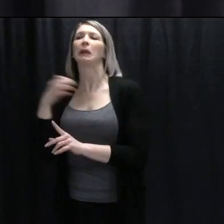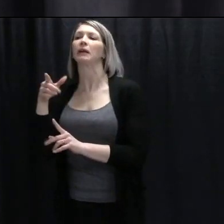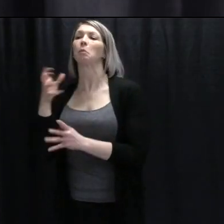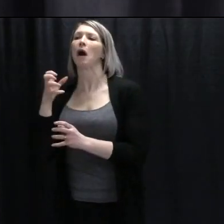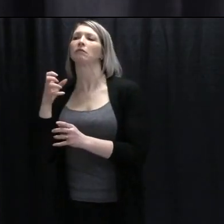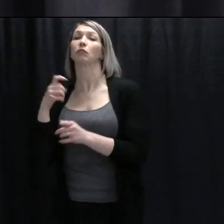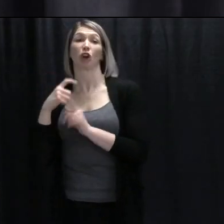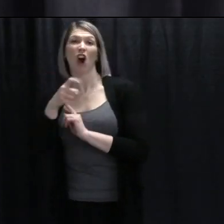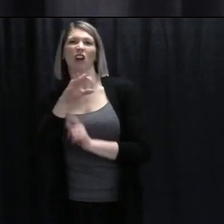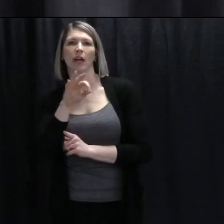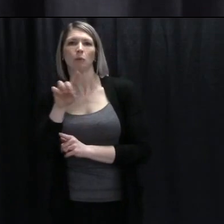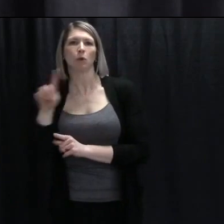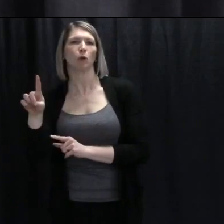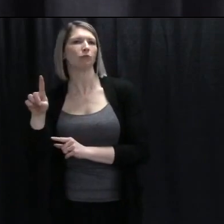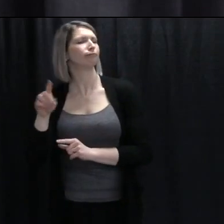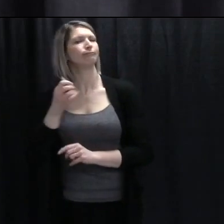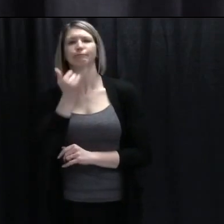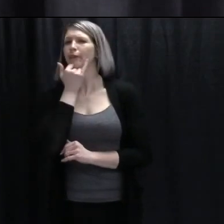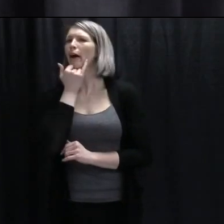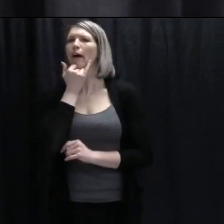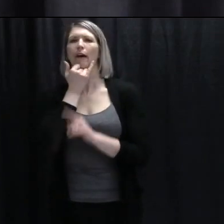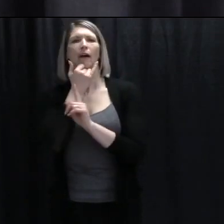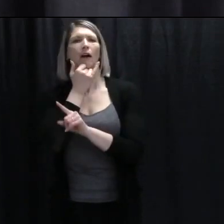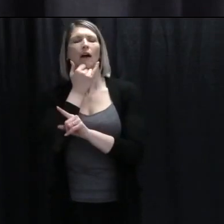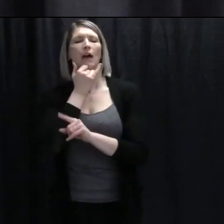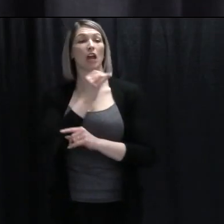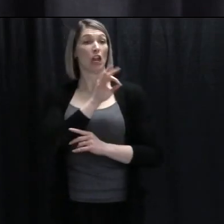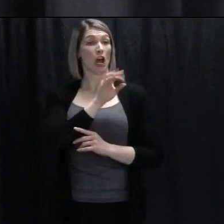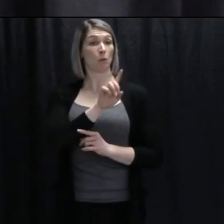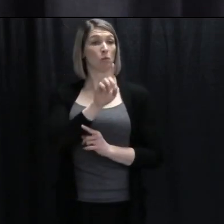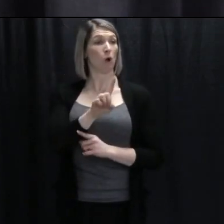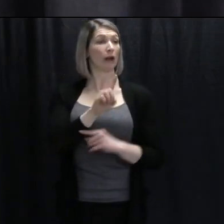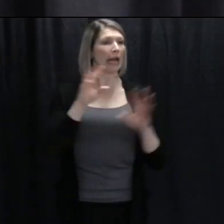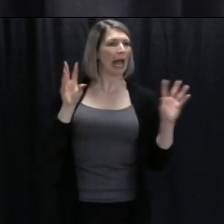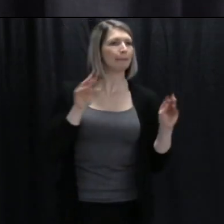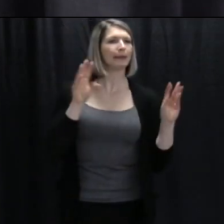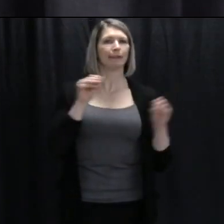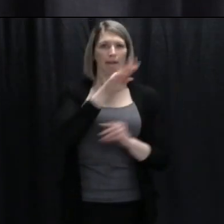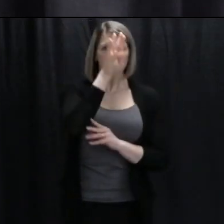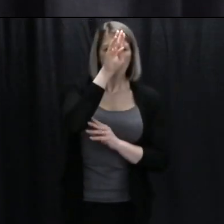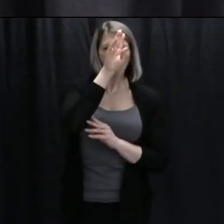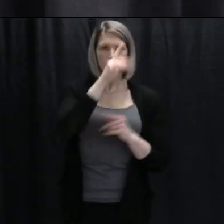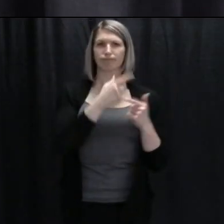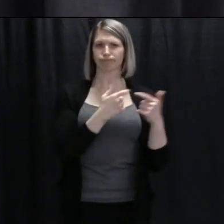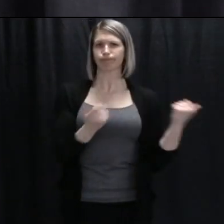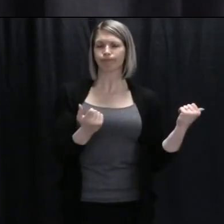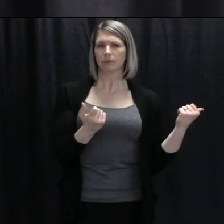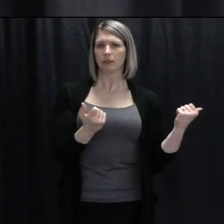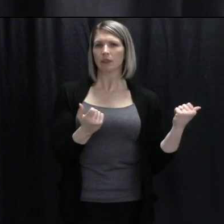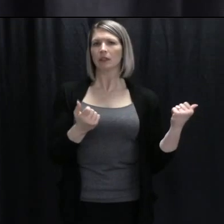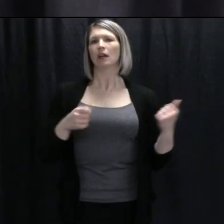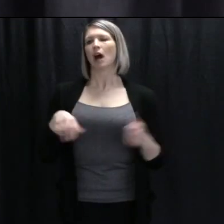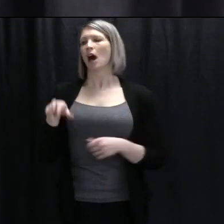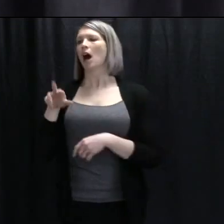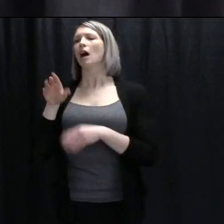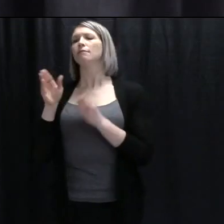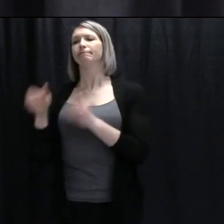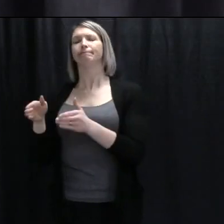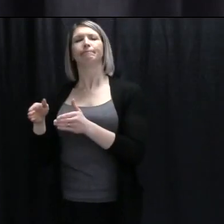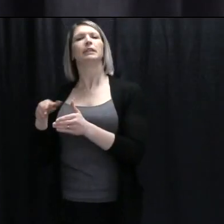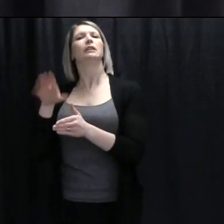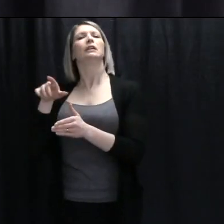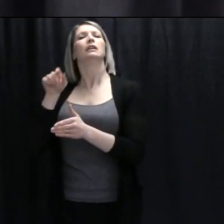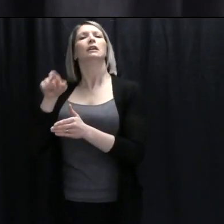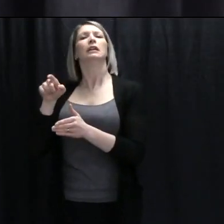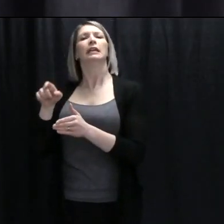purpose. The form is there. There is an active response team from both RNC and RCMP to